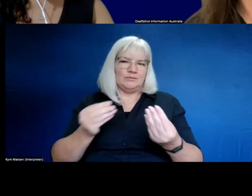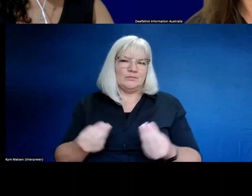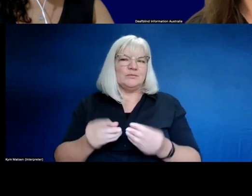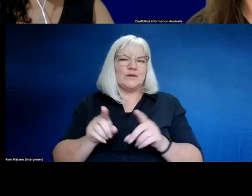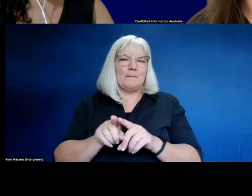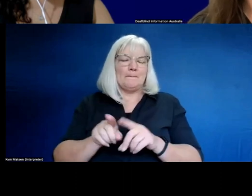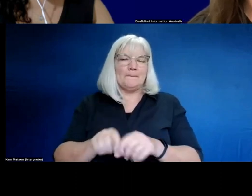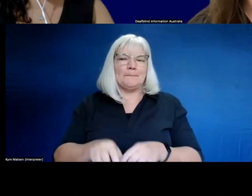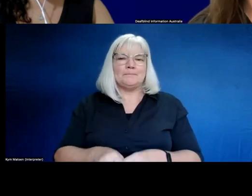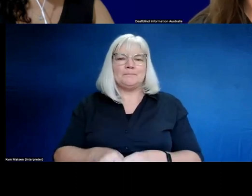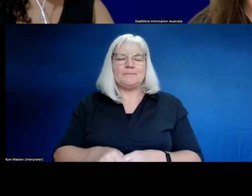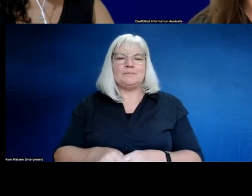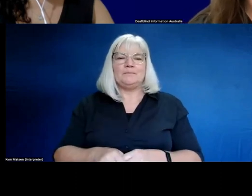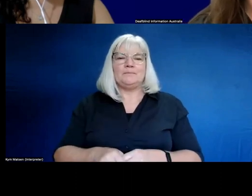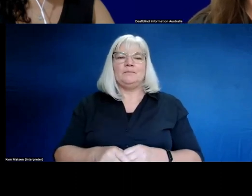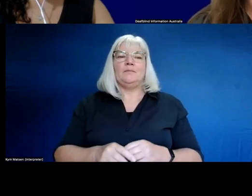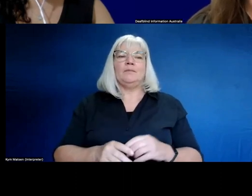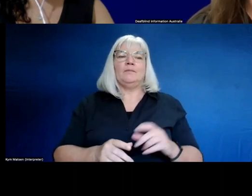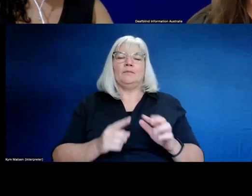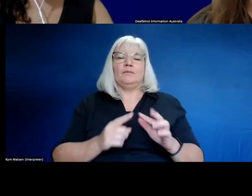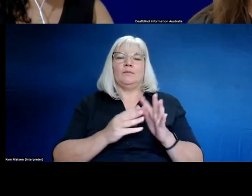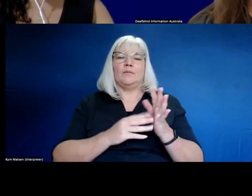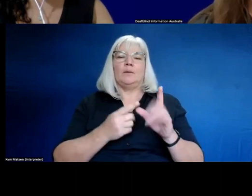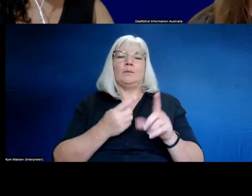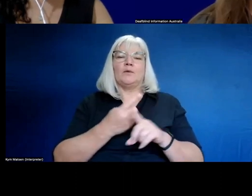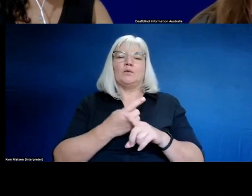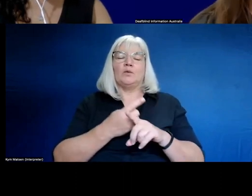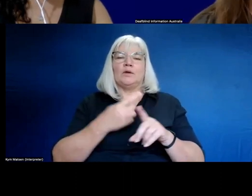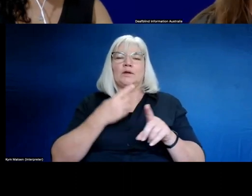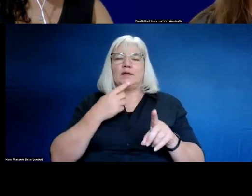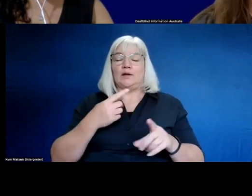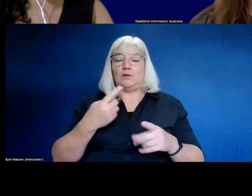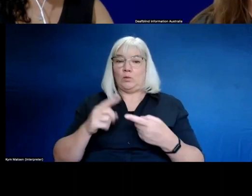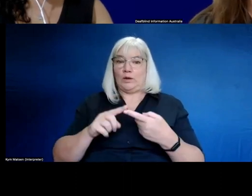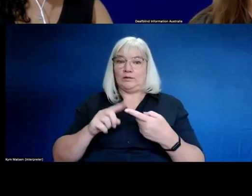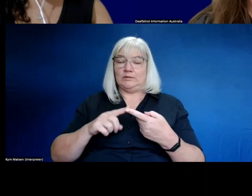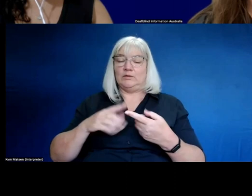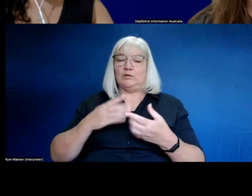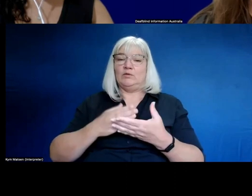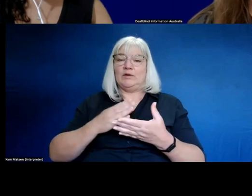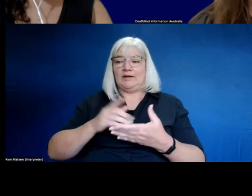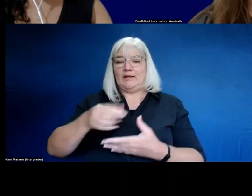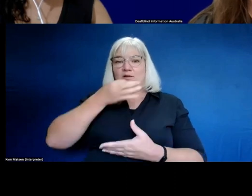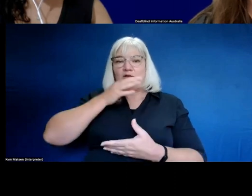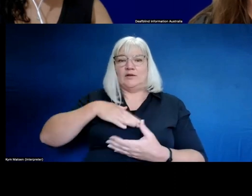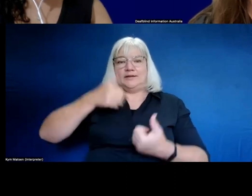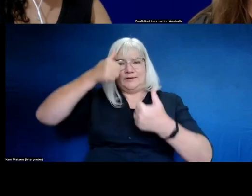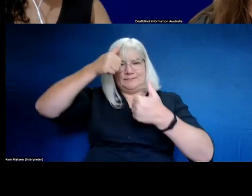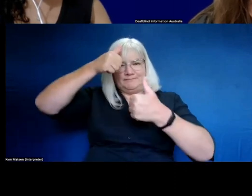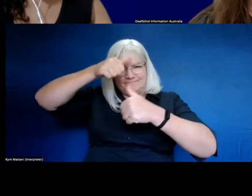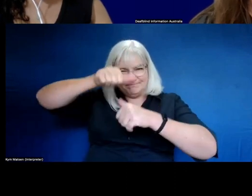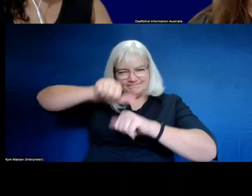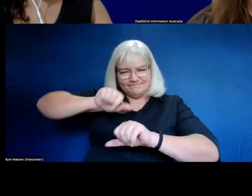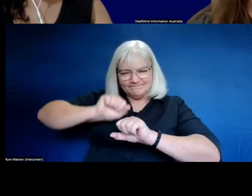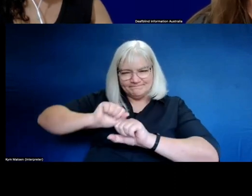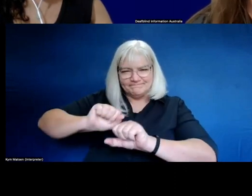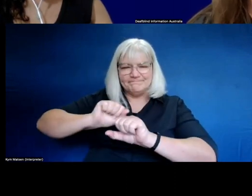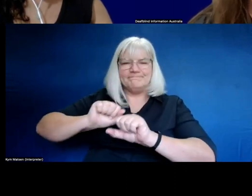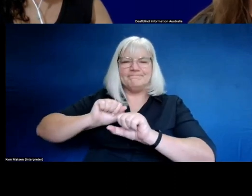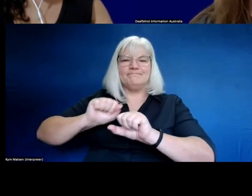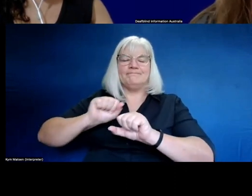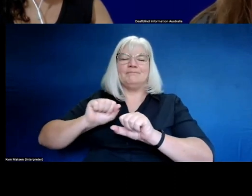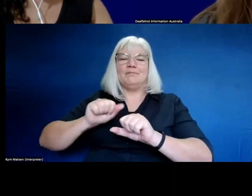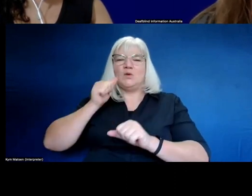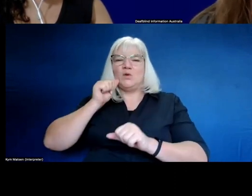shows, I think, the importance of, one, really knowing your child and your child's access to different senses,